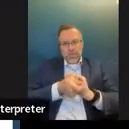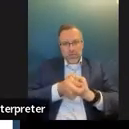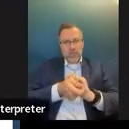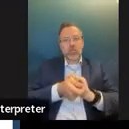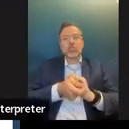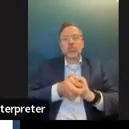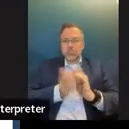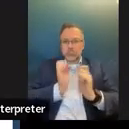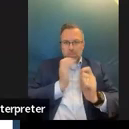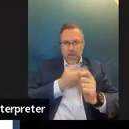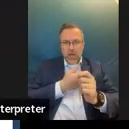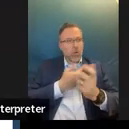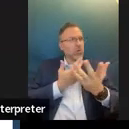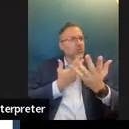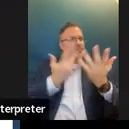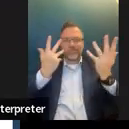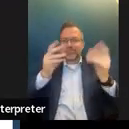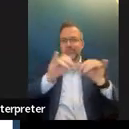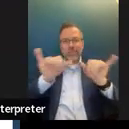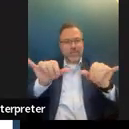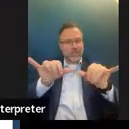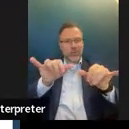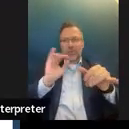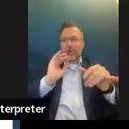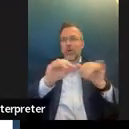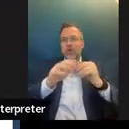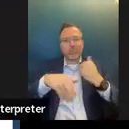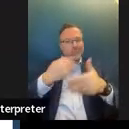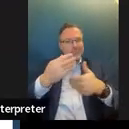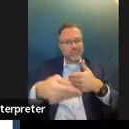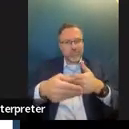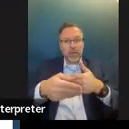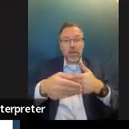you do it, mark that so you know,